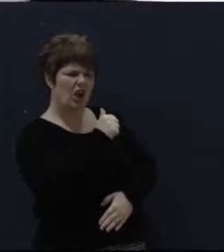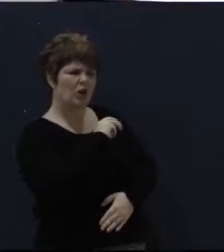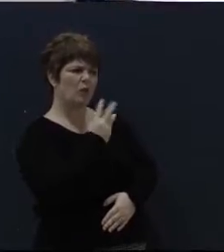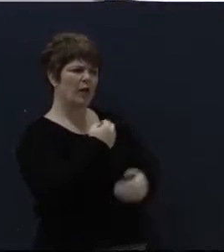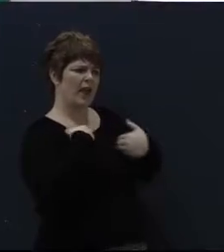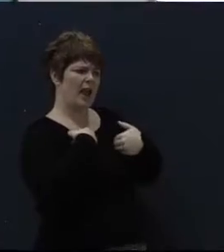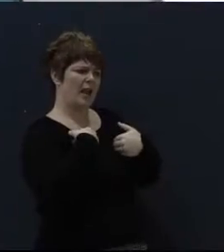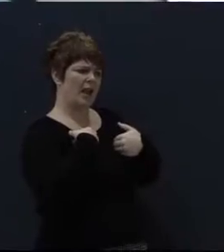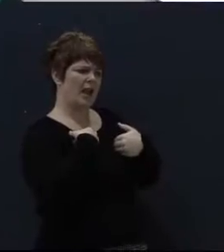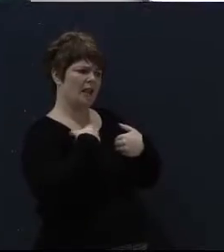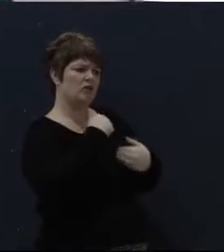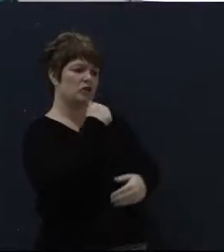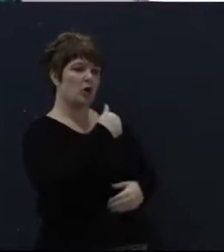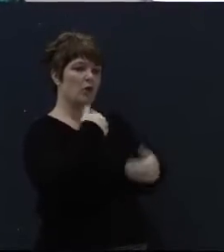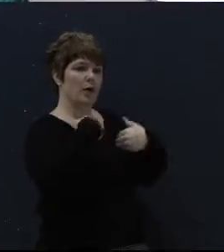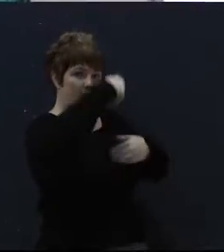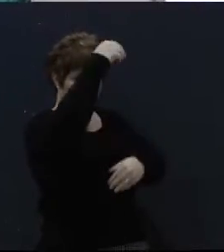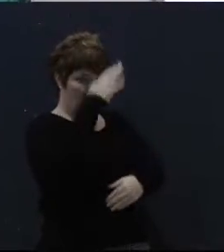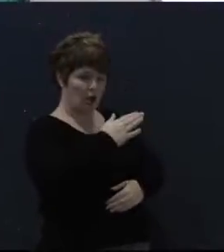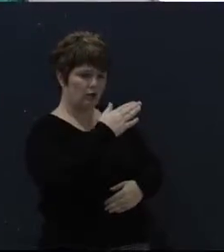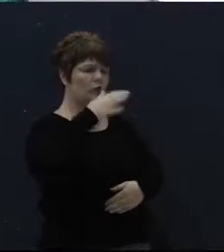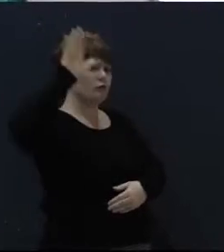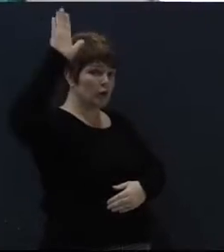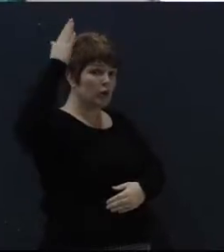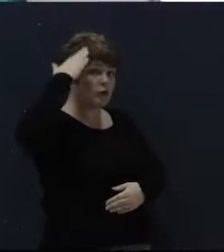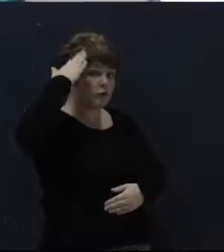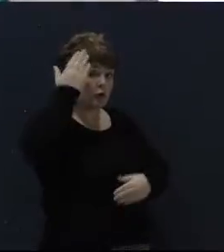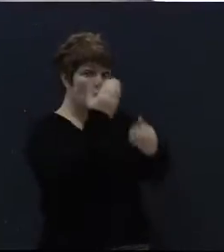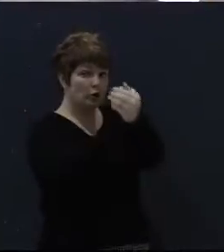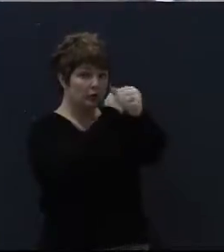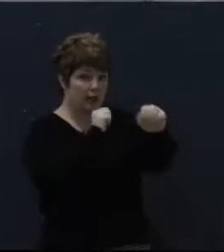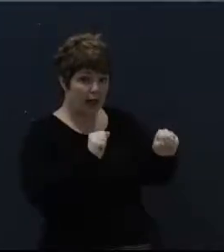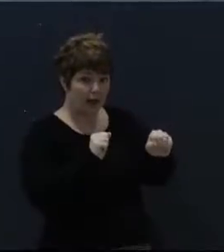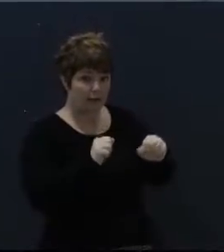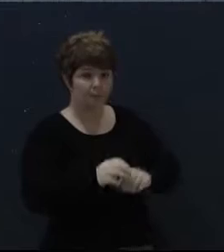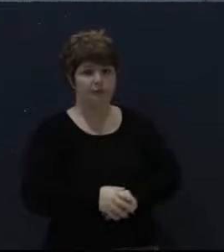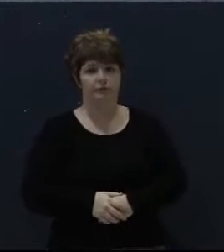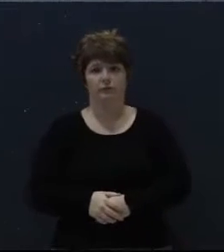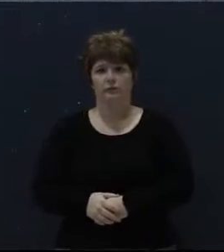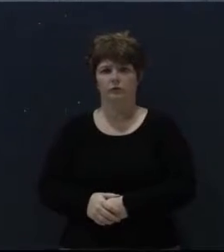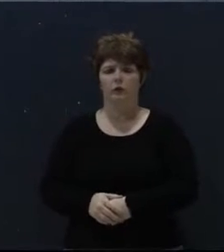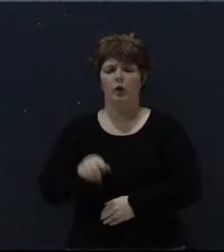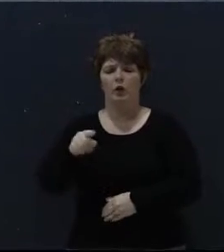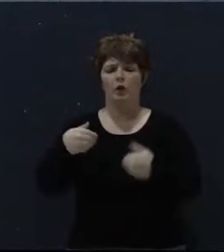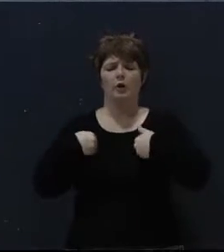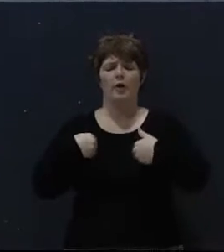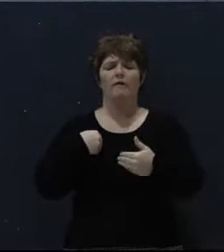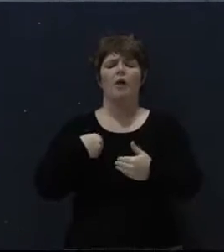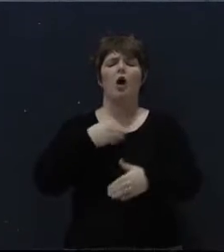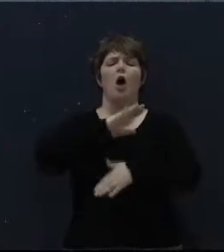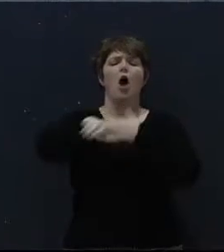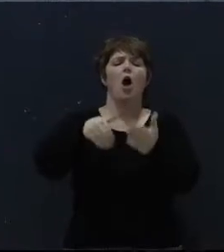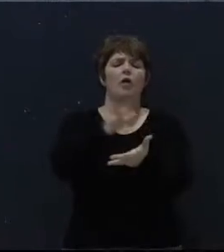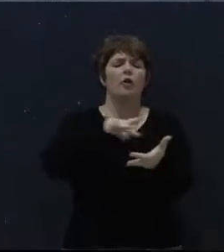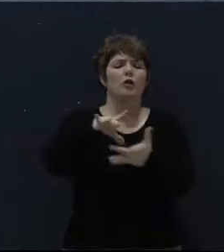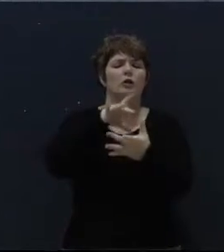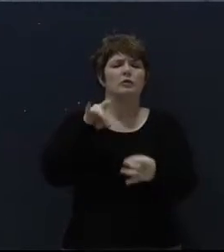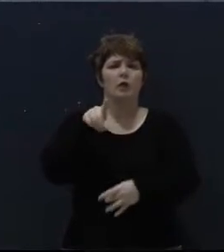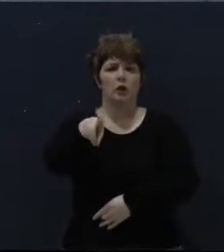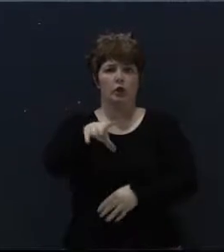you're saved? Raise your hand if you're saved and you know you're saved. By the way, you got all the Holy Ghost you ever